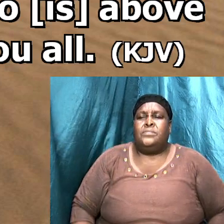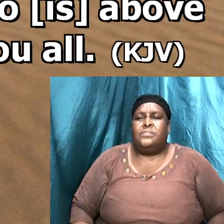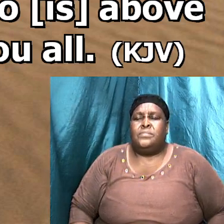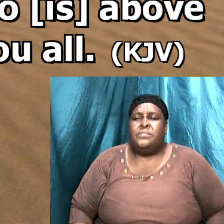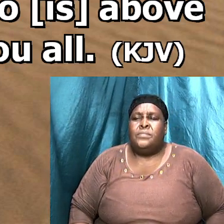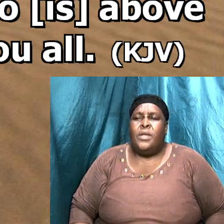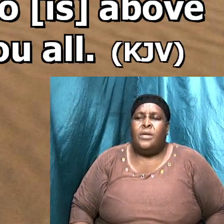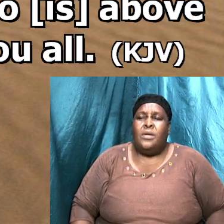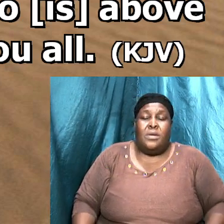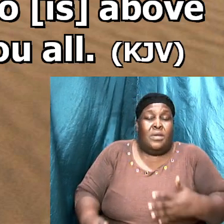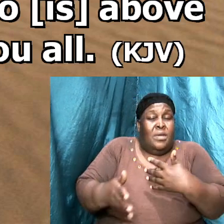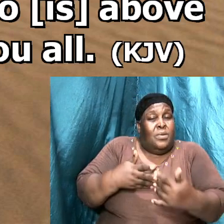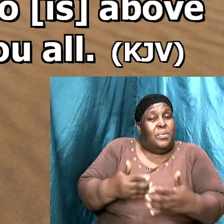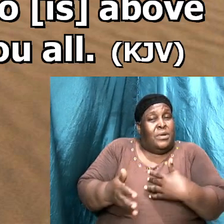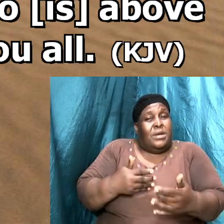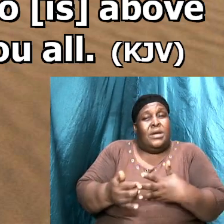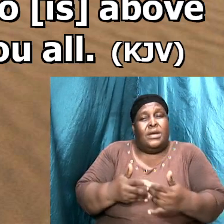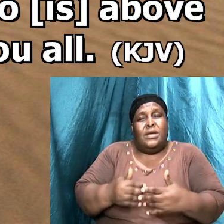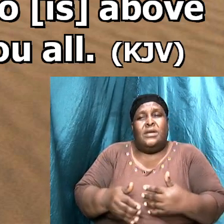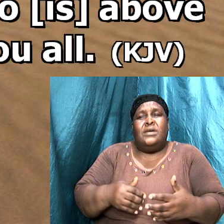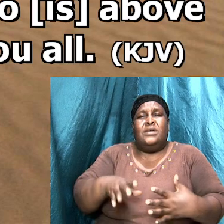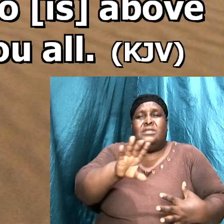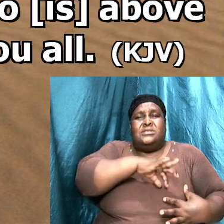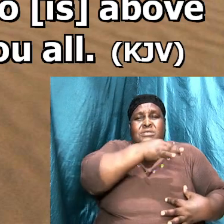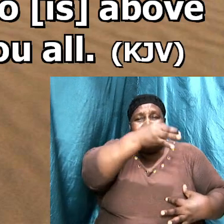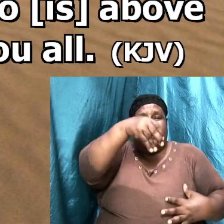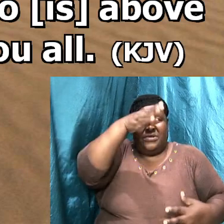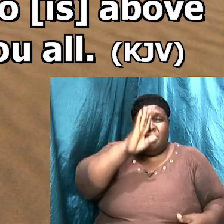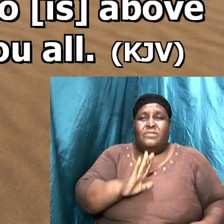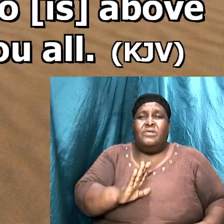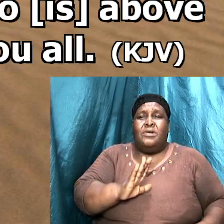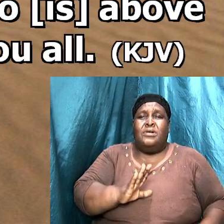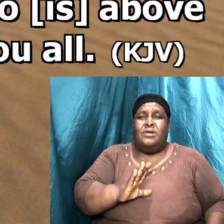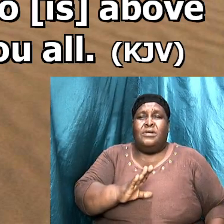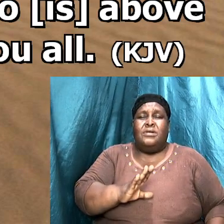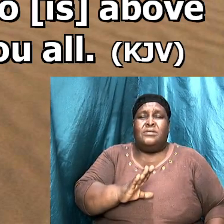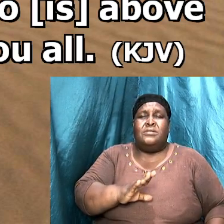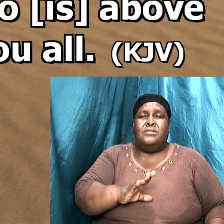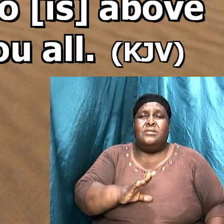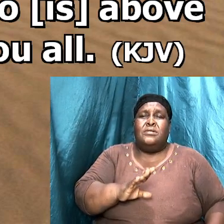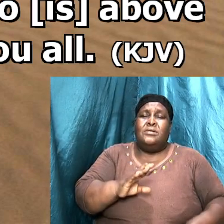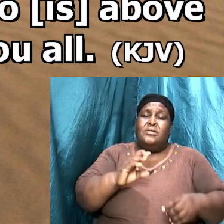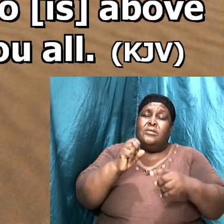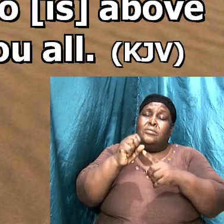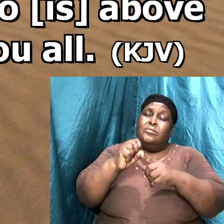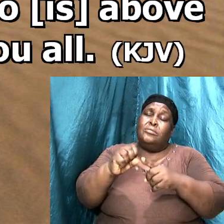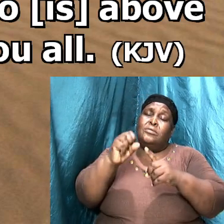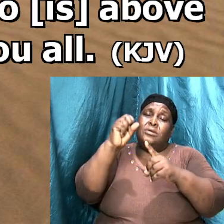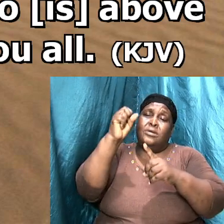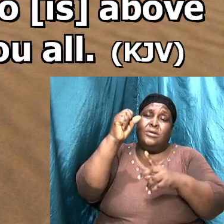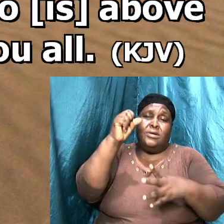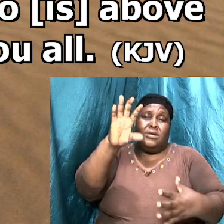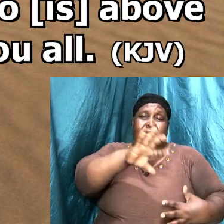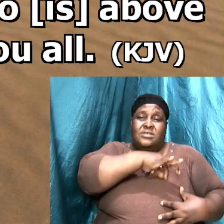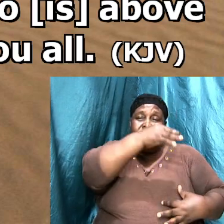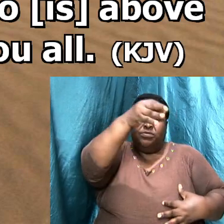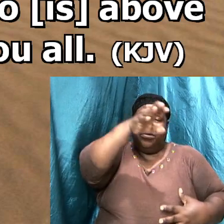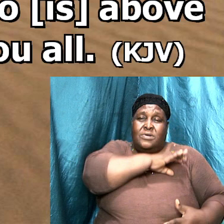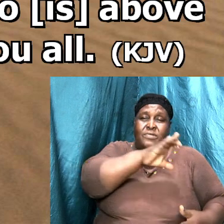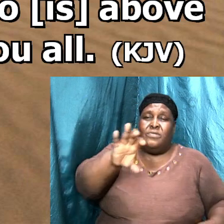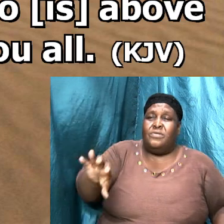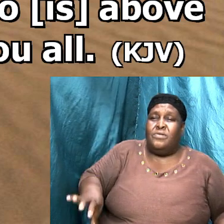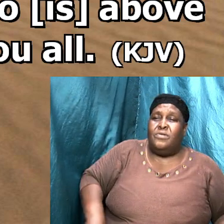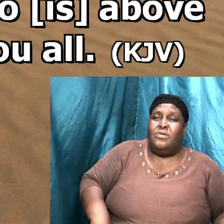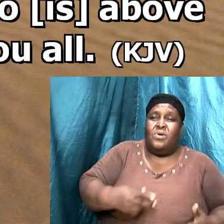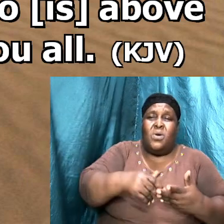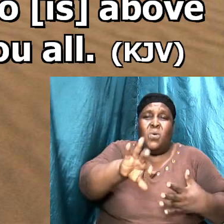So, whether we say the Spirit of God, or the Spirit of Christ, the